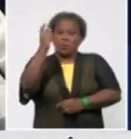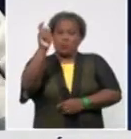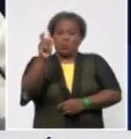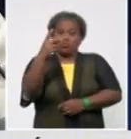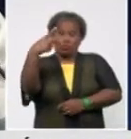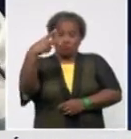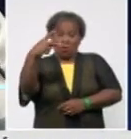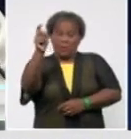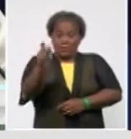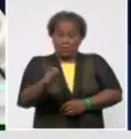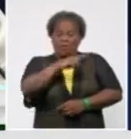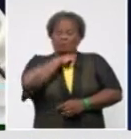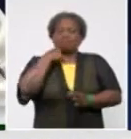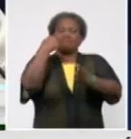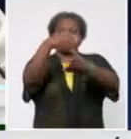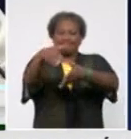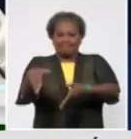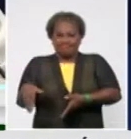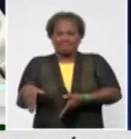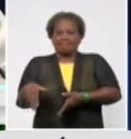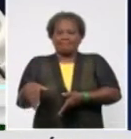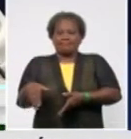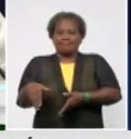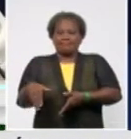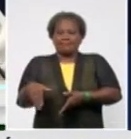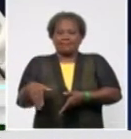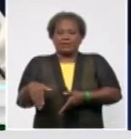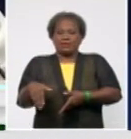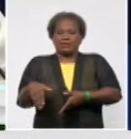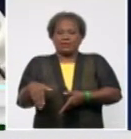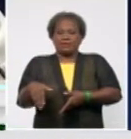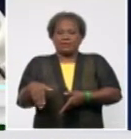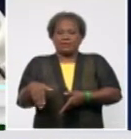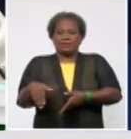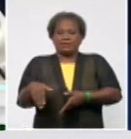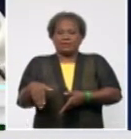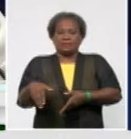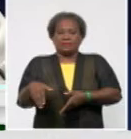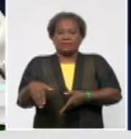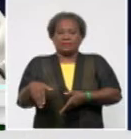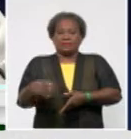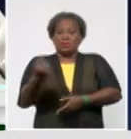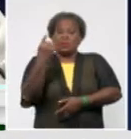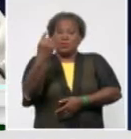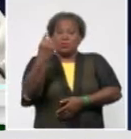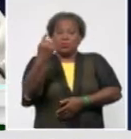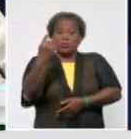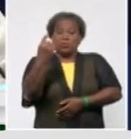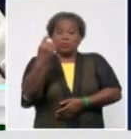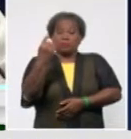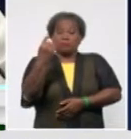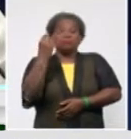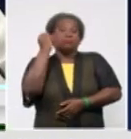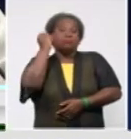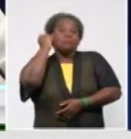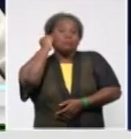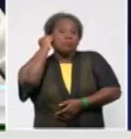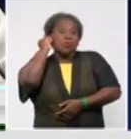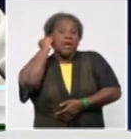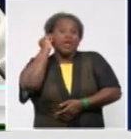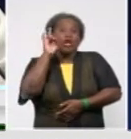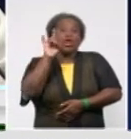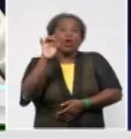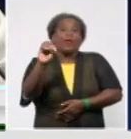name, who suffered from some comorbidities. She was hospitalized due to a vascular event